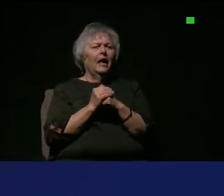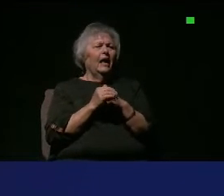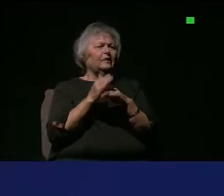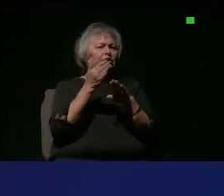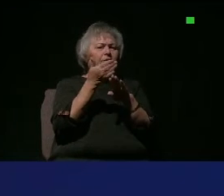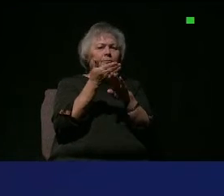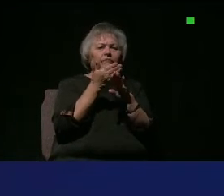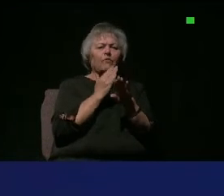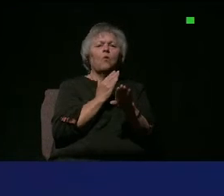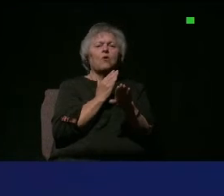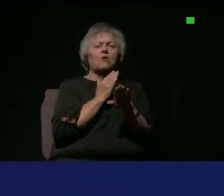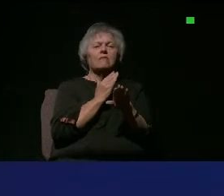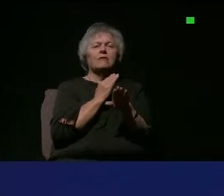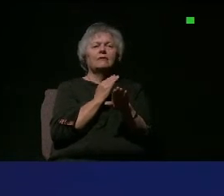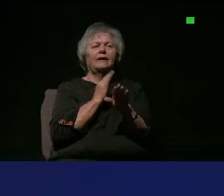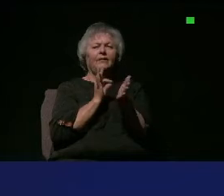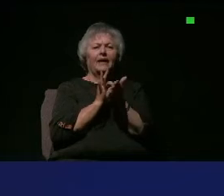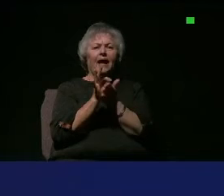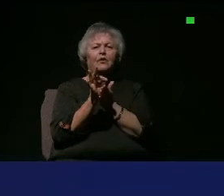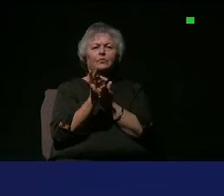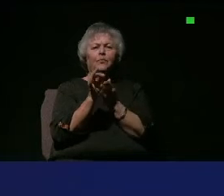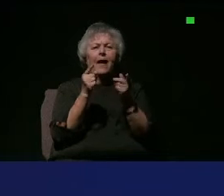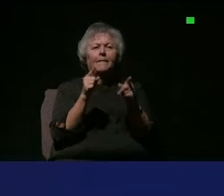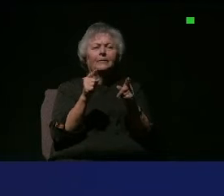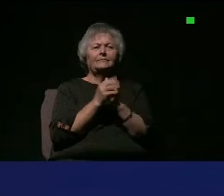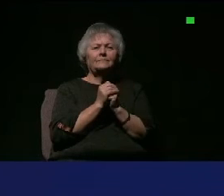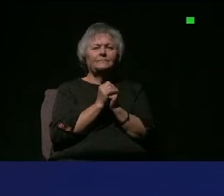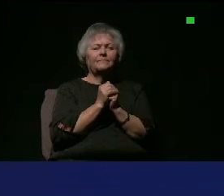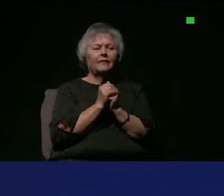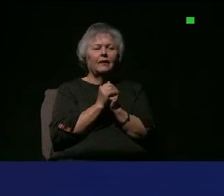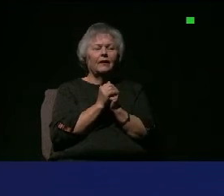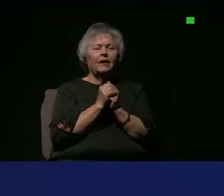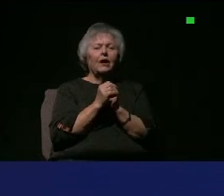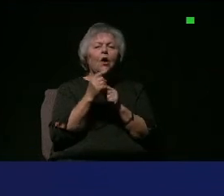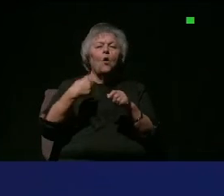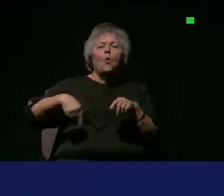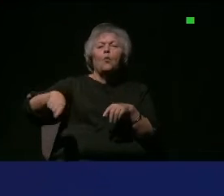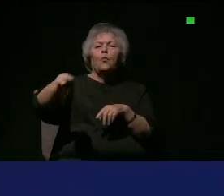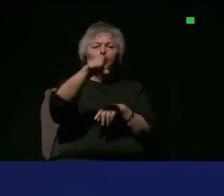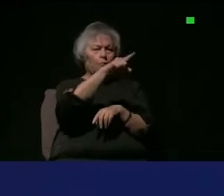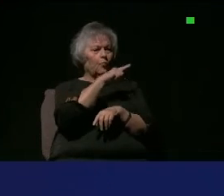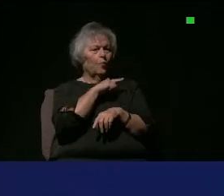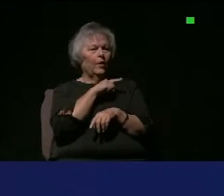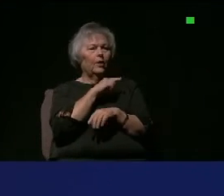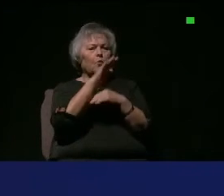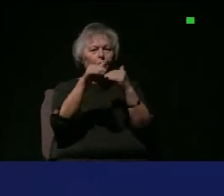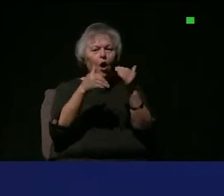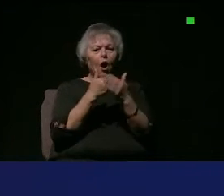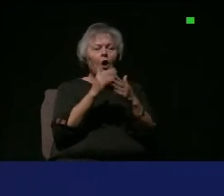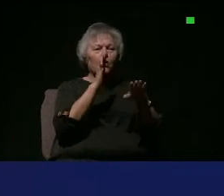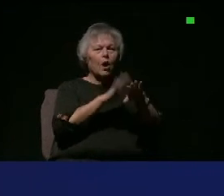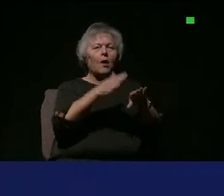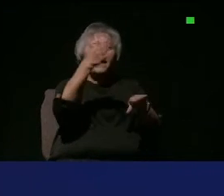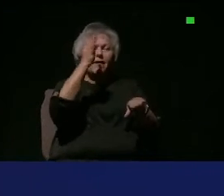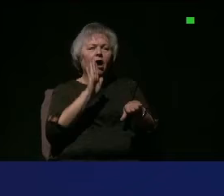is going to take place. You know who was called in the 11th hour? You were. I was. We're Gentiles, called